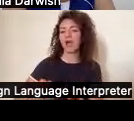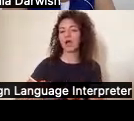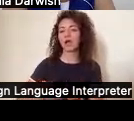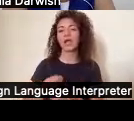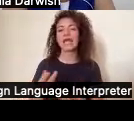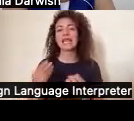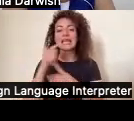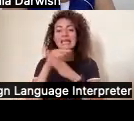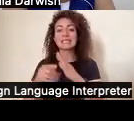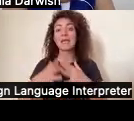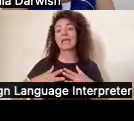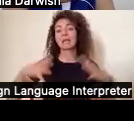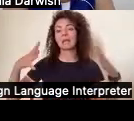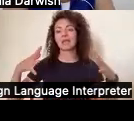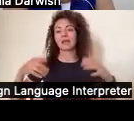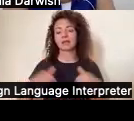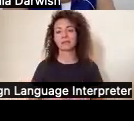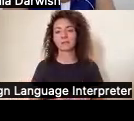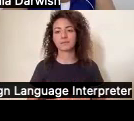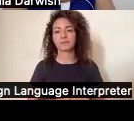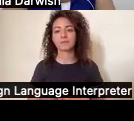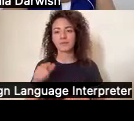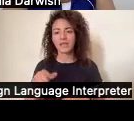26% in Hama, and this is also related to the